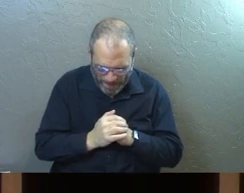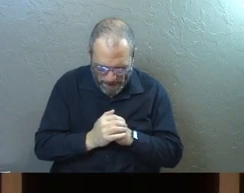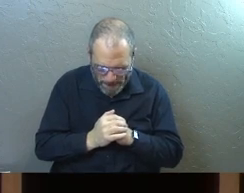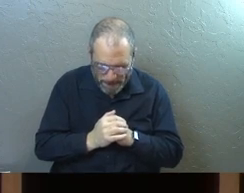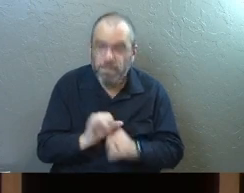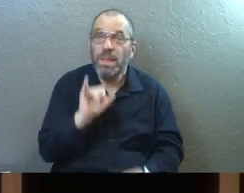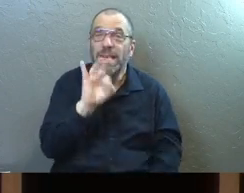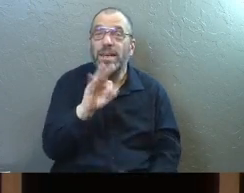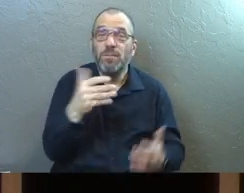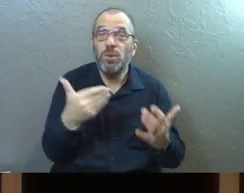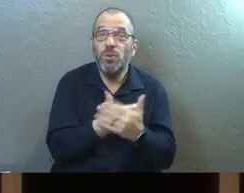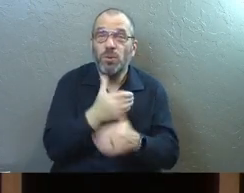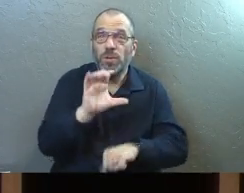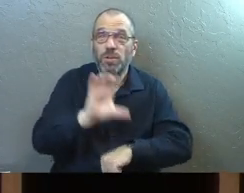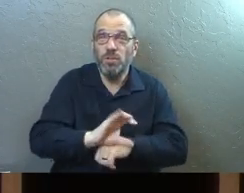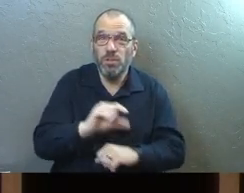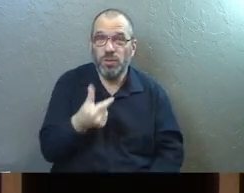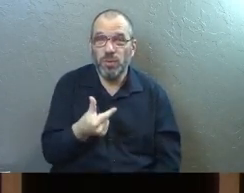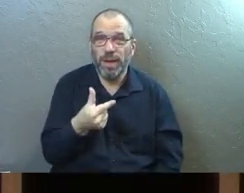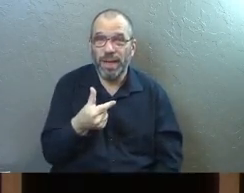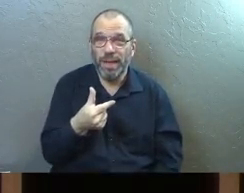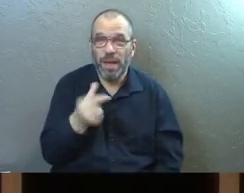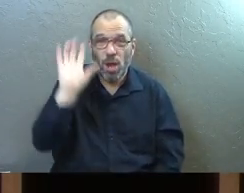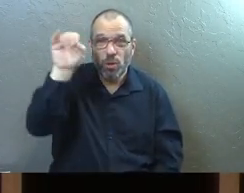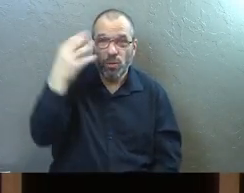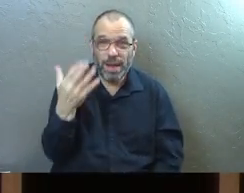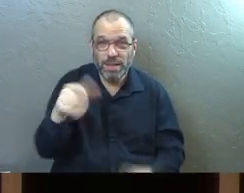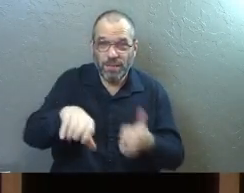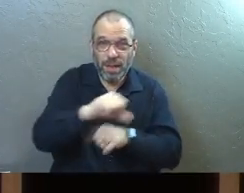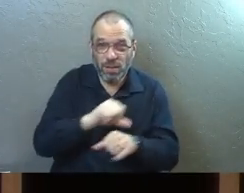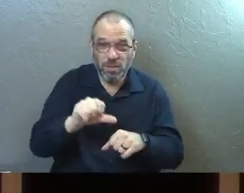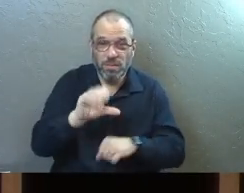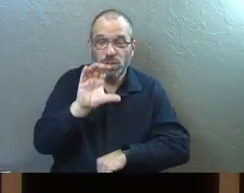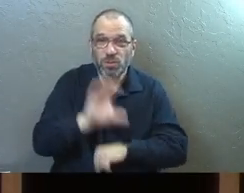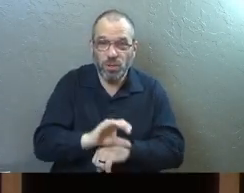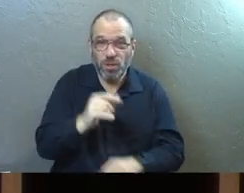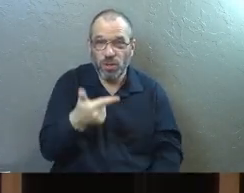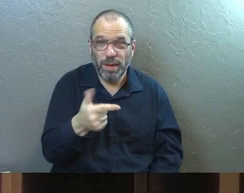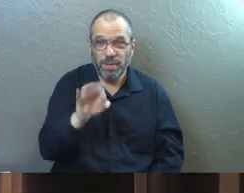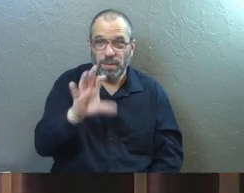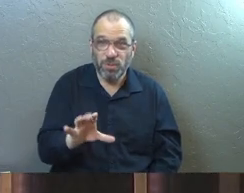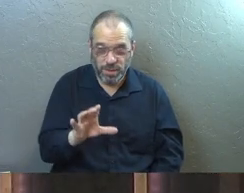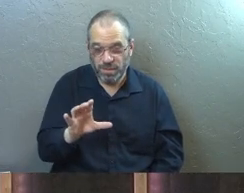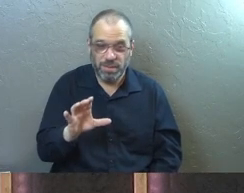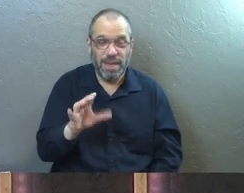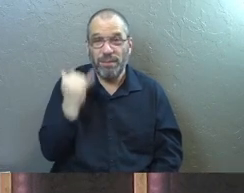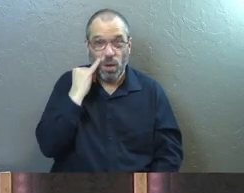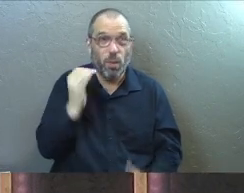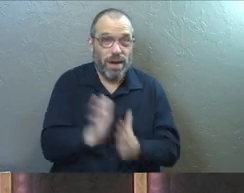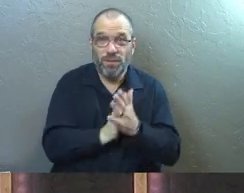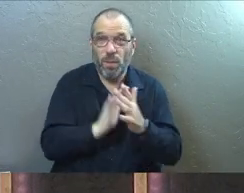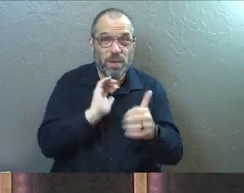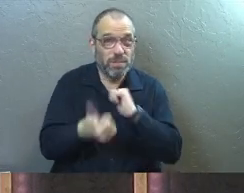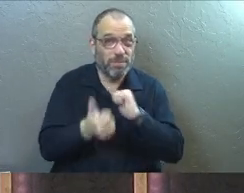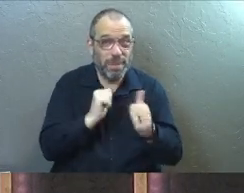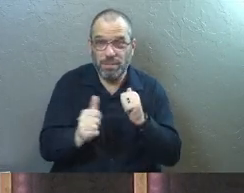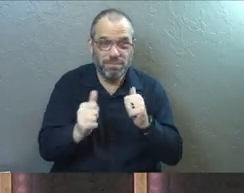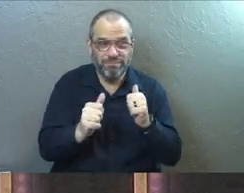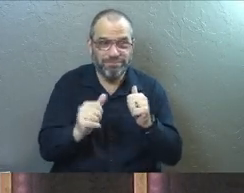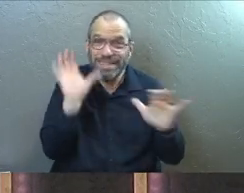So if you're new to our church and you're waiting around for sports illustrations, God help you. They are not